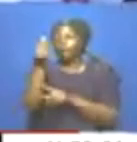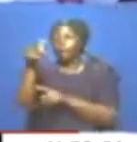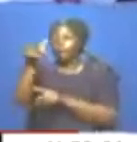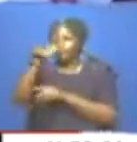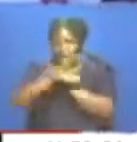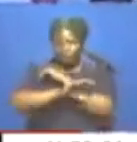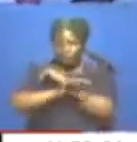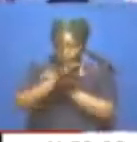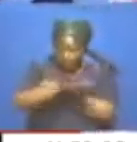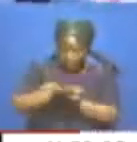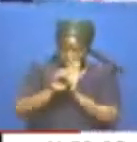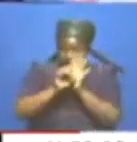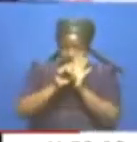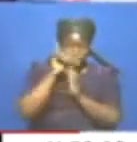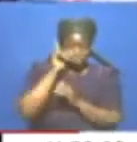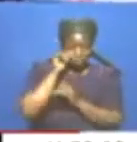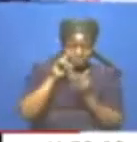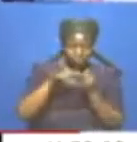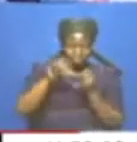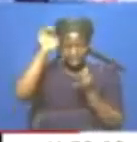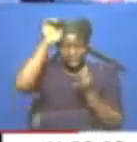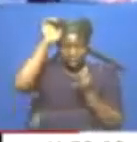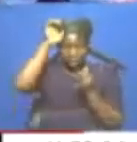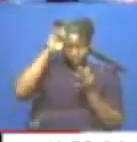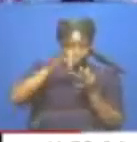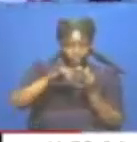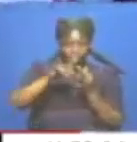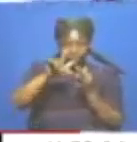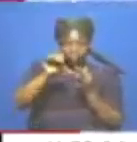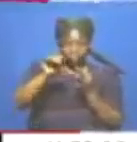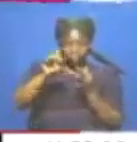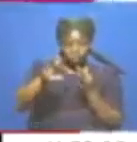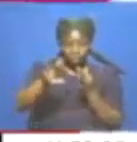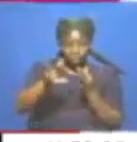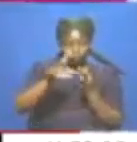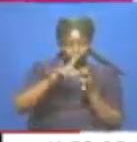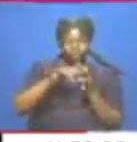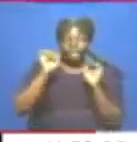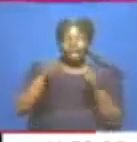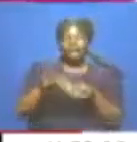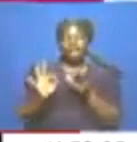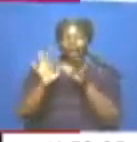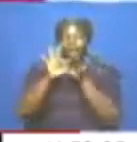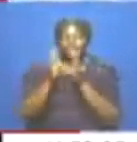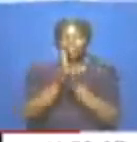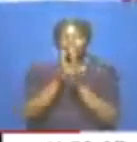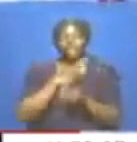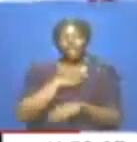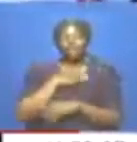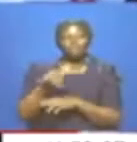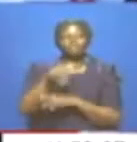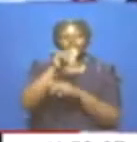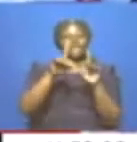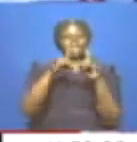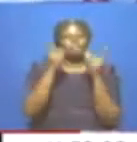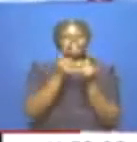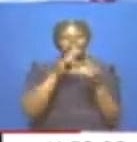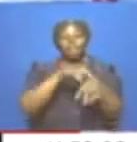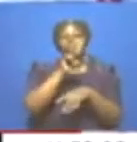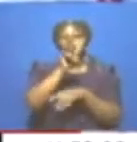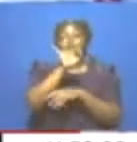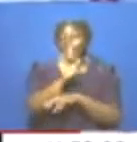Mombasa, Eldoret, Lodua, can connect directly with our flights departing 2:30 to Wajir Airport conveniently